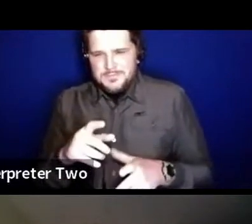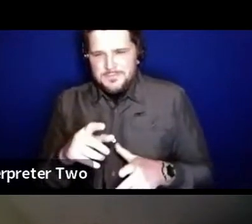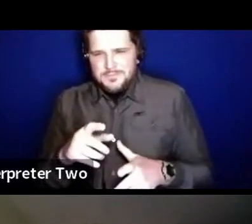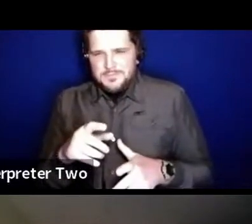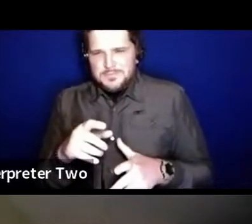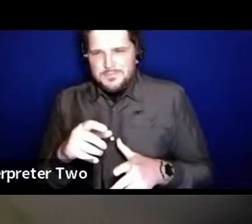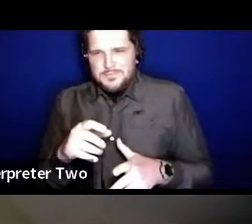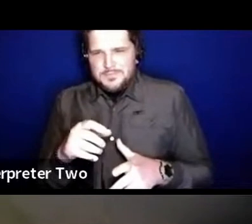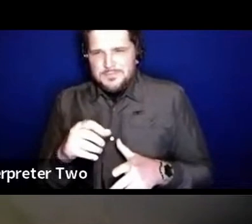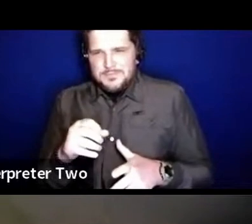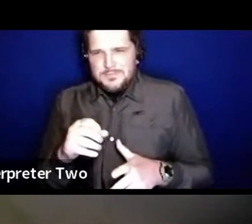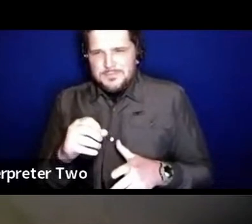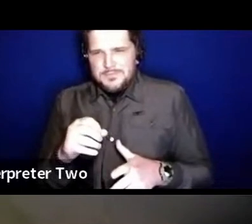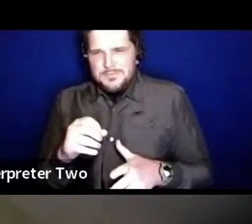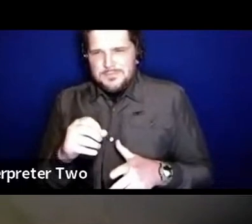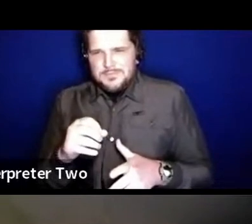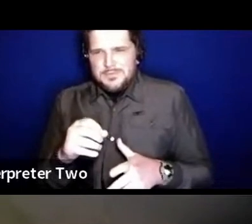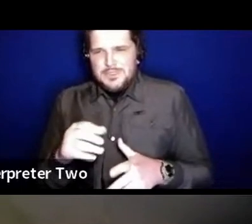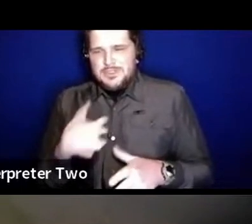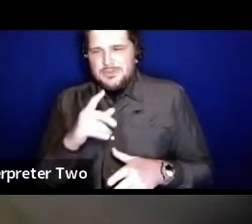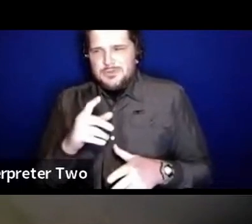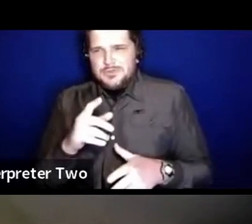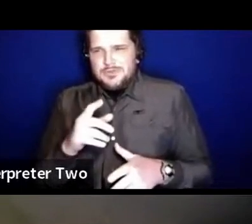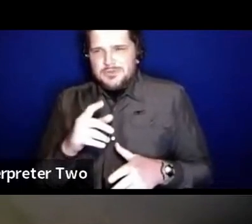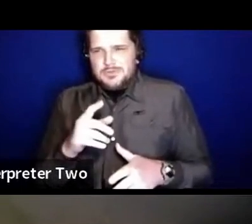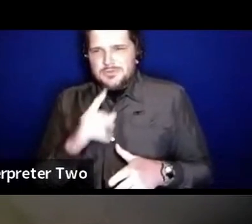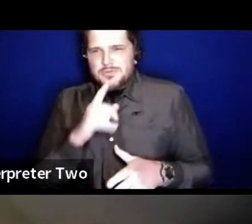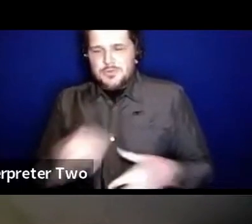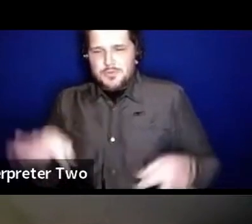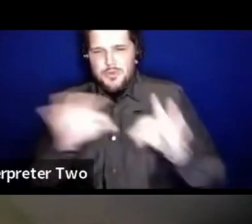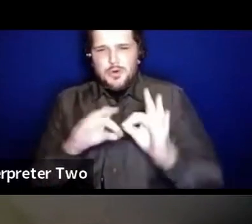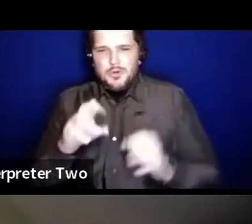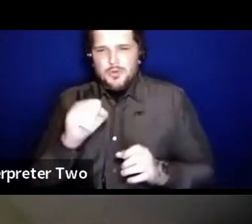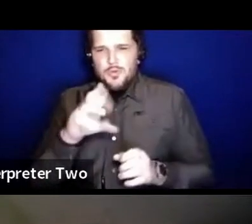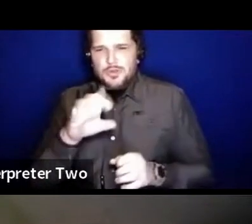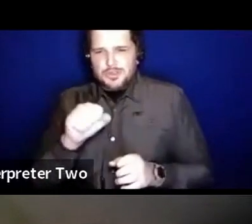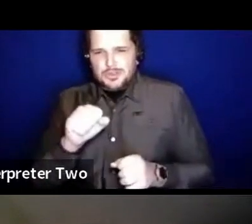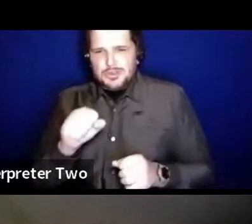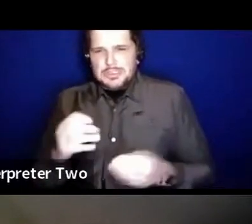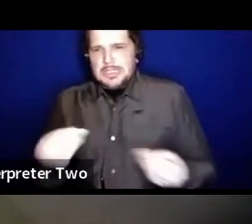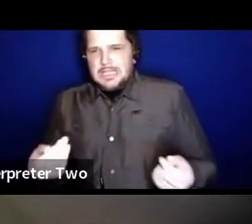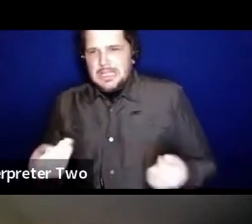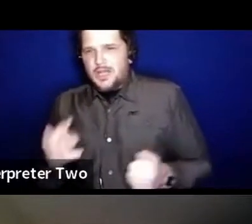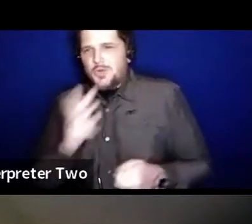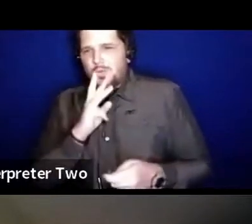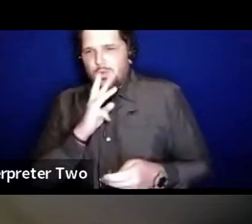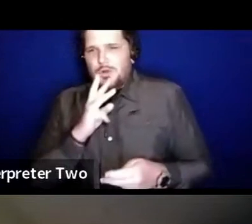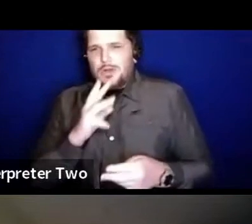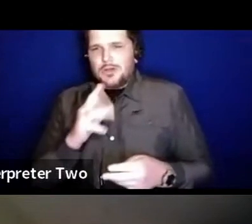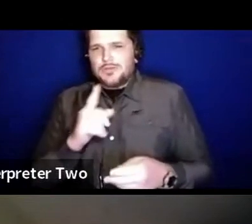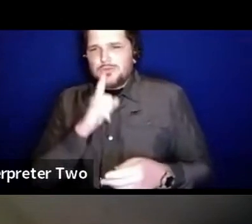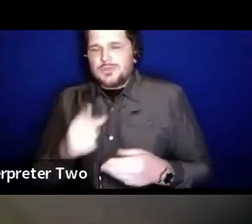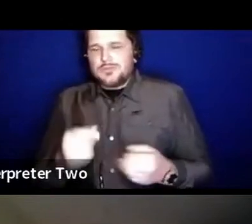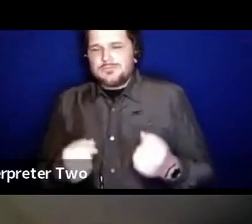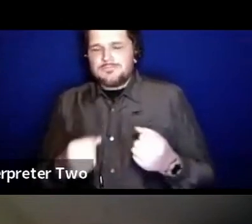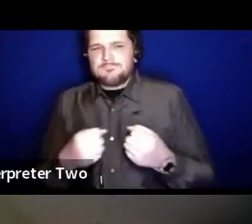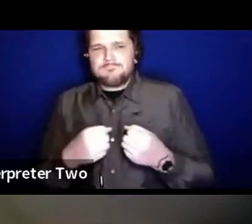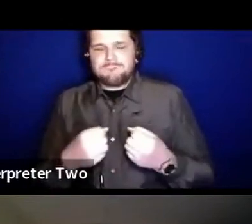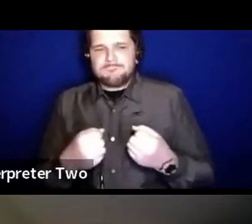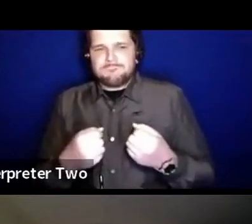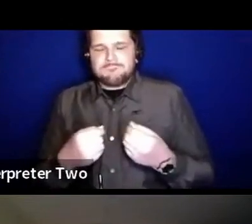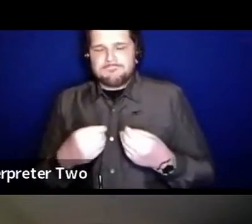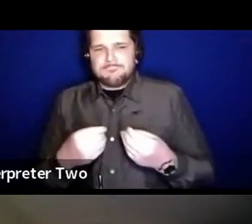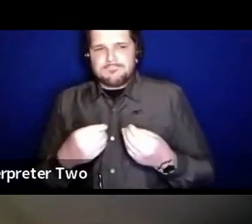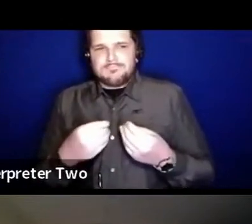to land and water and trade routes that continually provide abundance. And I think that that's super connected